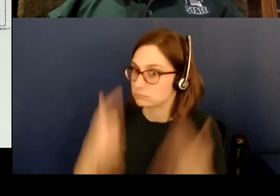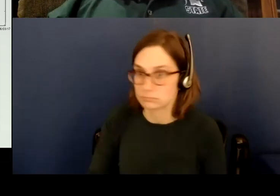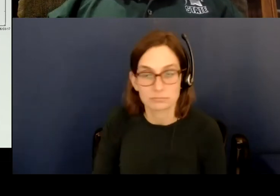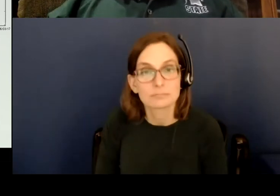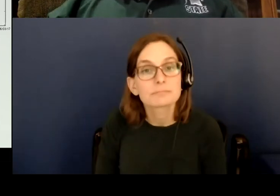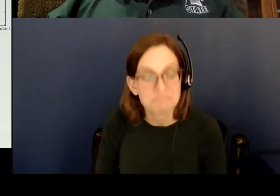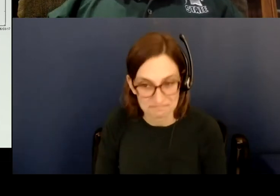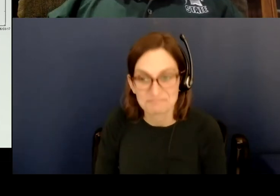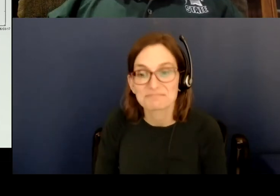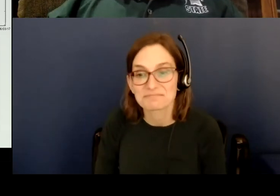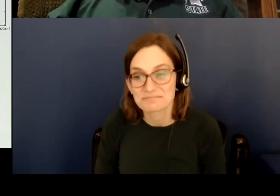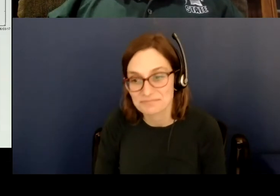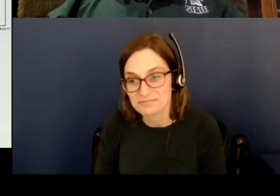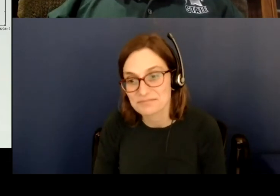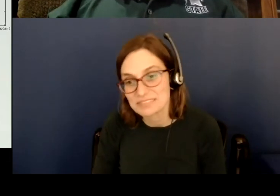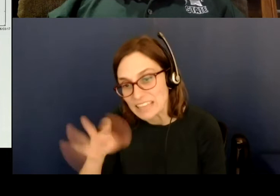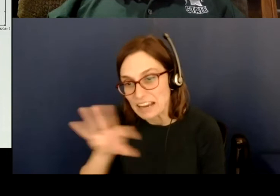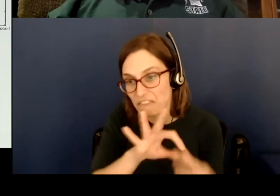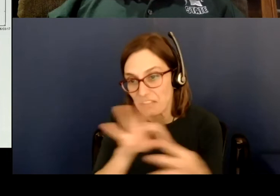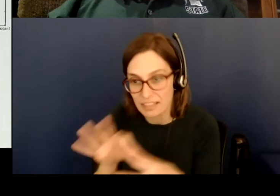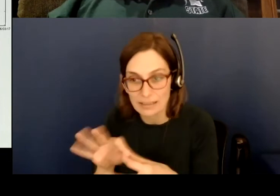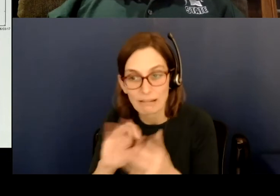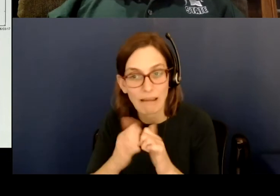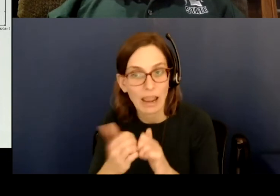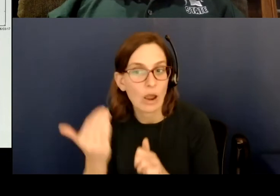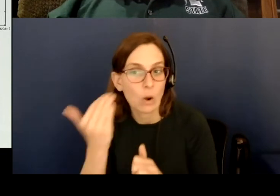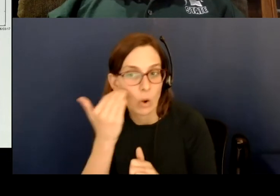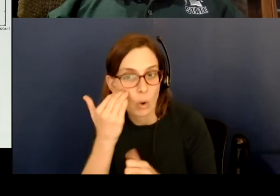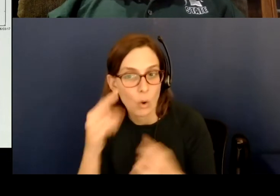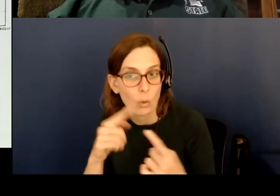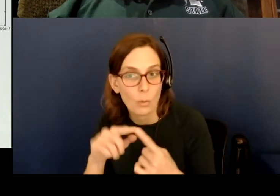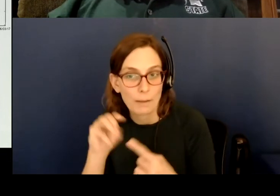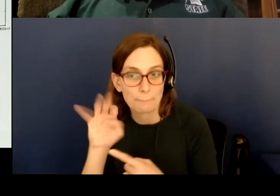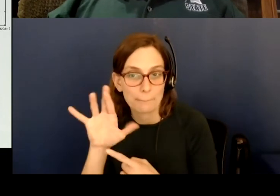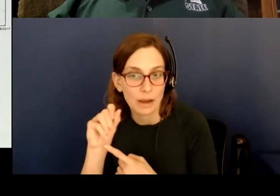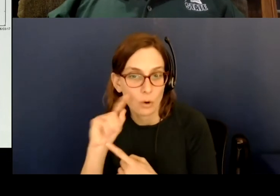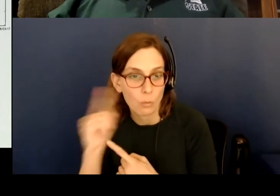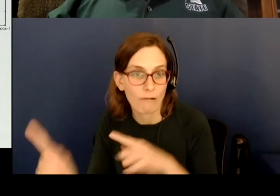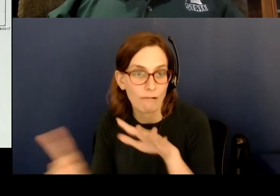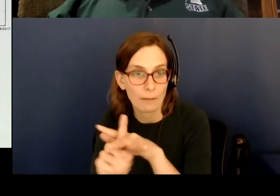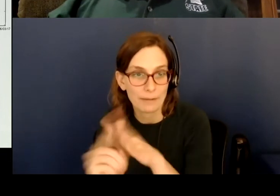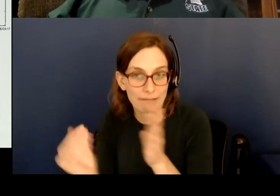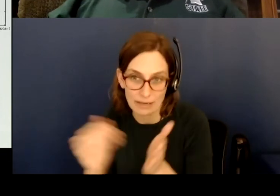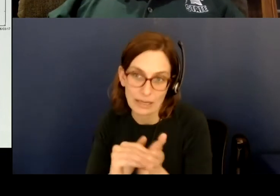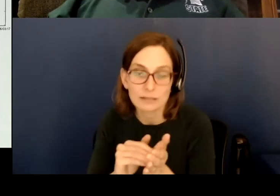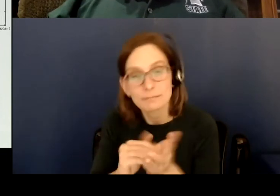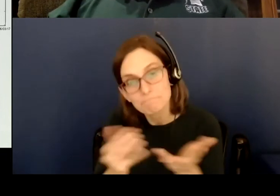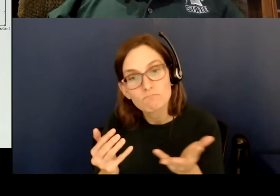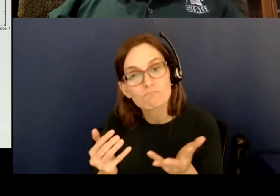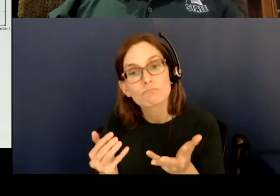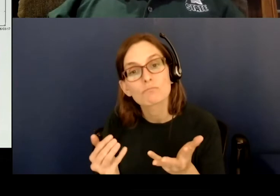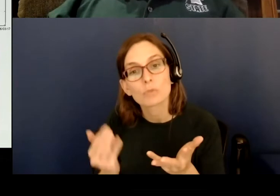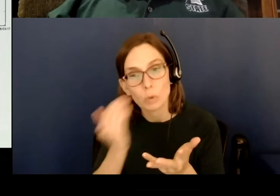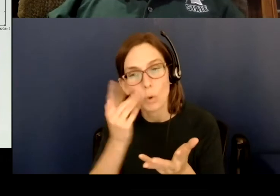Okay, I guess a sort of related question. How do you know when Mira is coming again? Well, because you have this